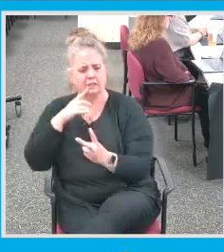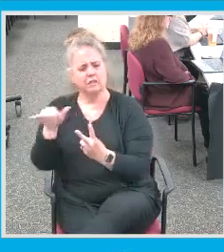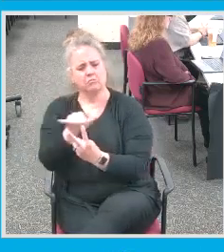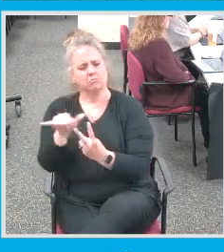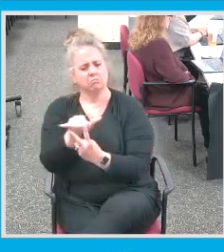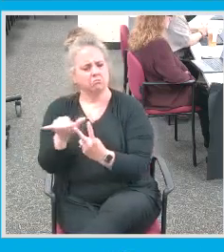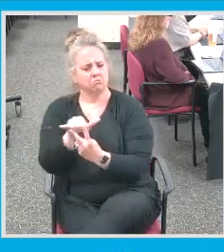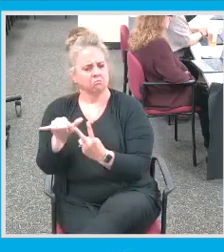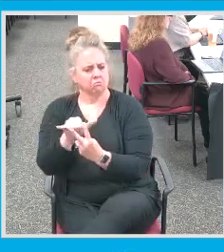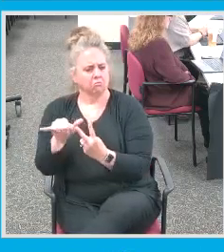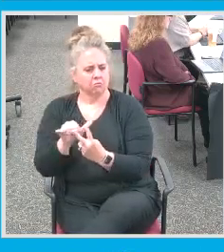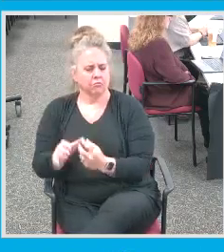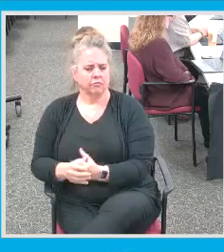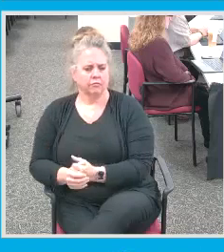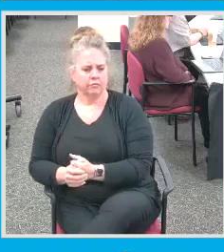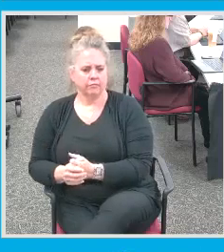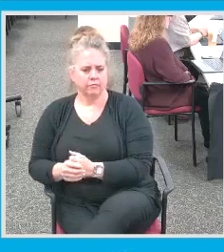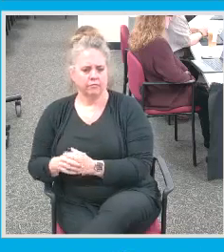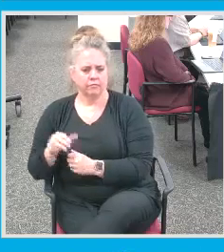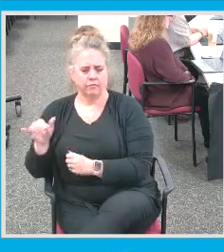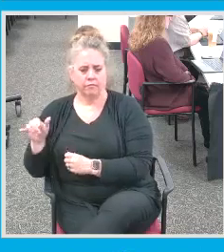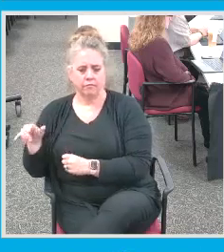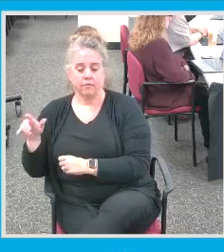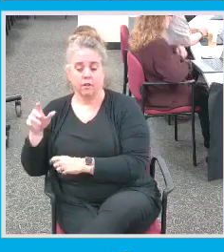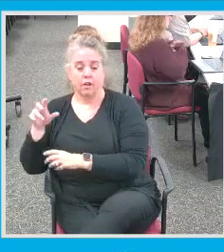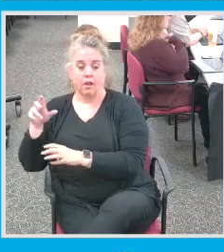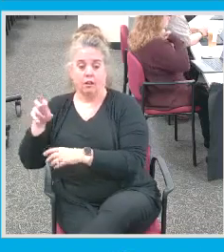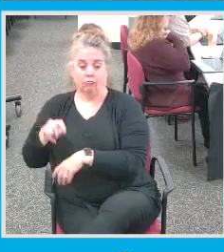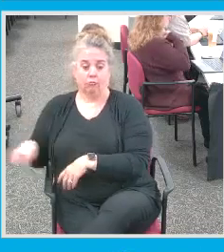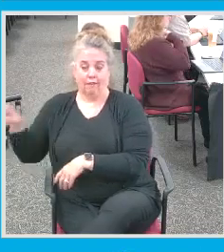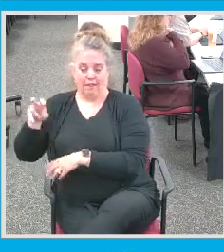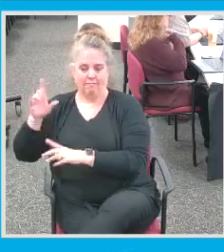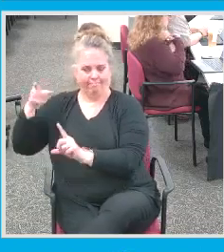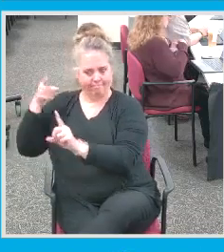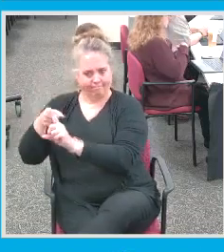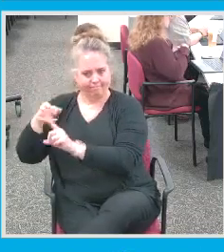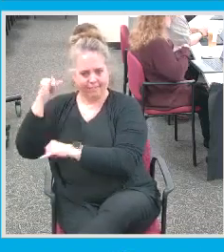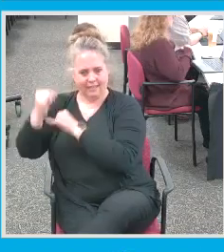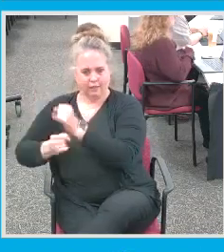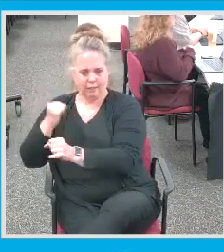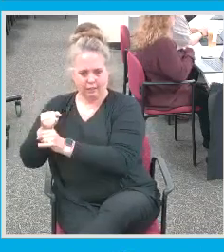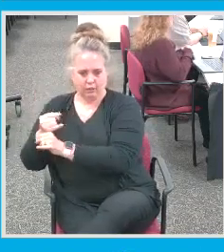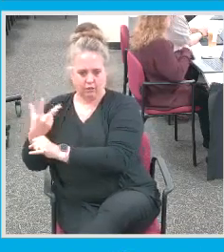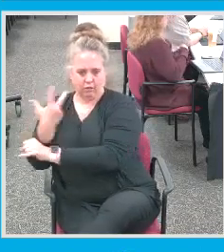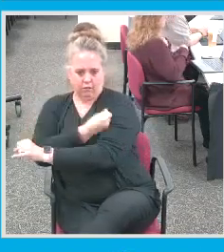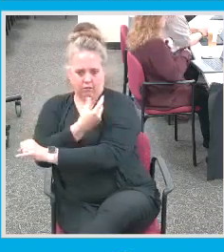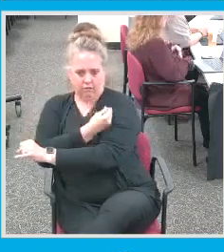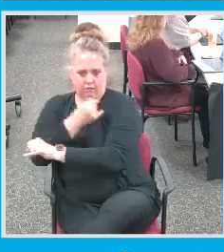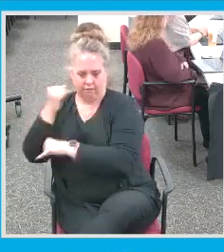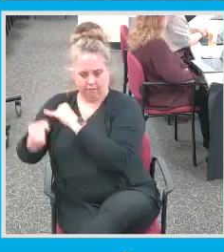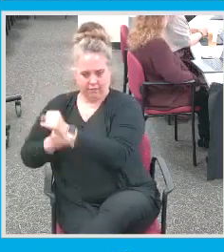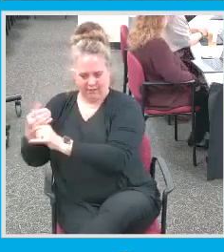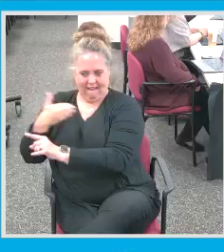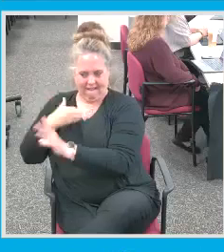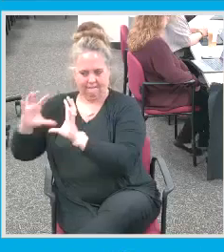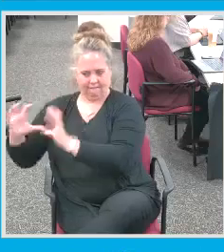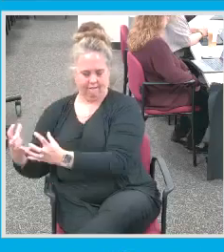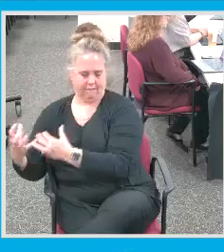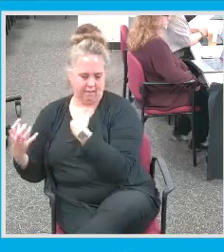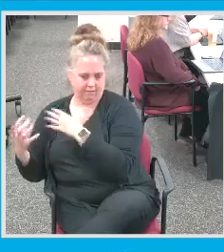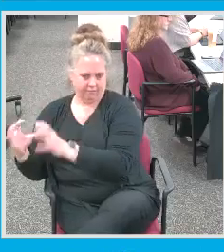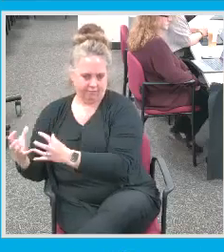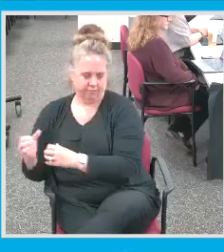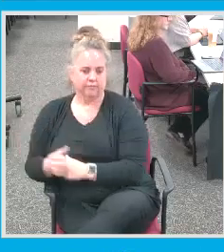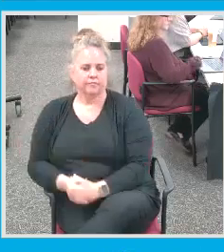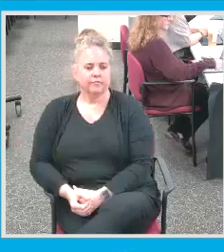have international travel plans Yes. to areas where they need specific vaccinations. And I think what our director was saying was that we carry many